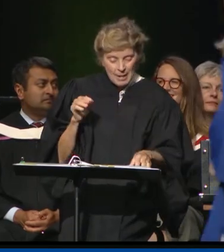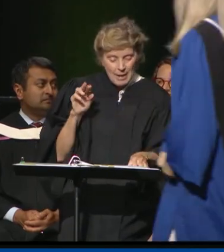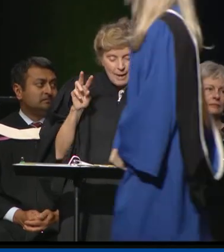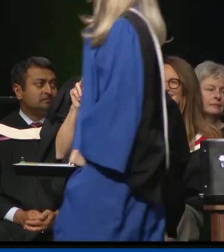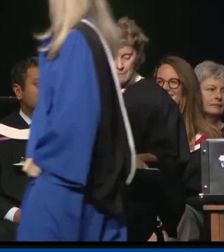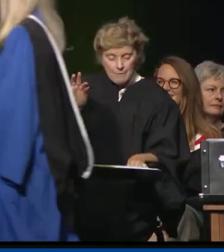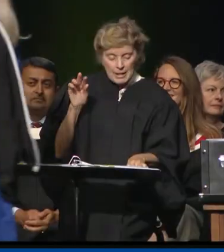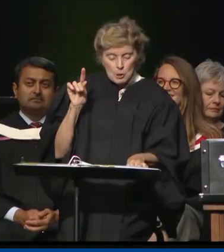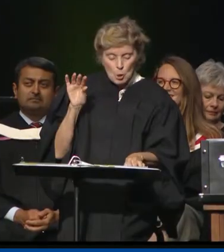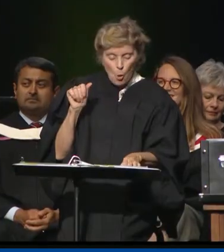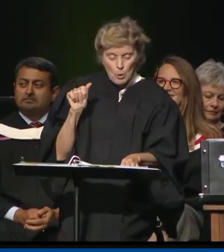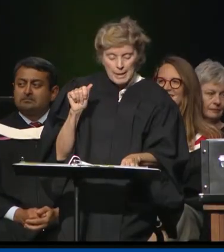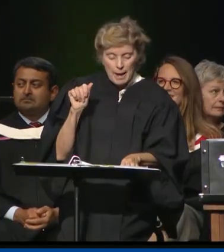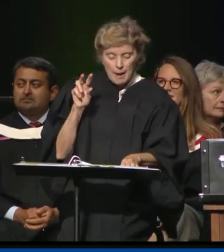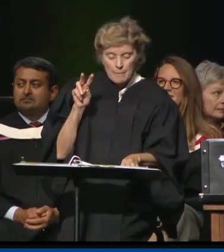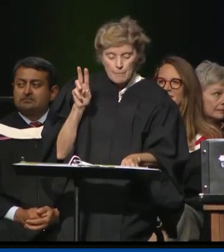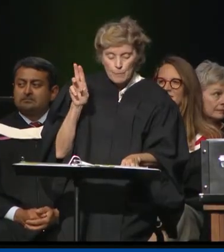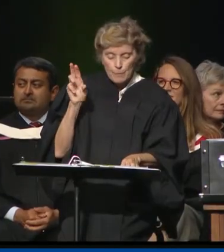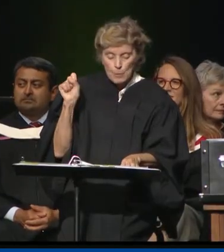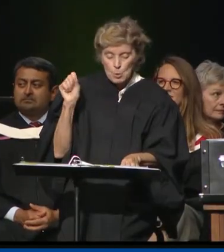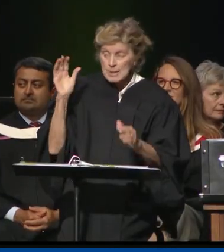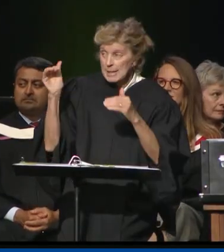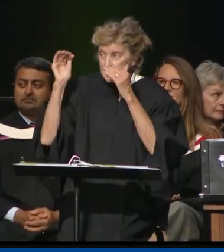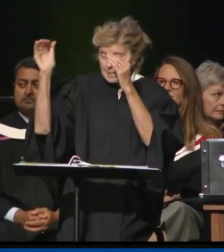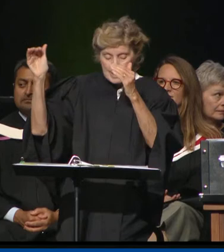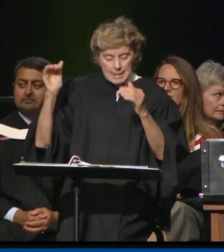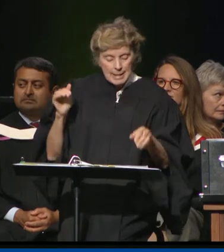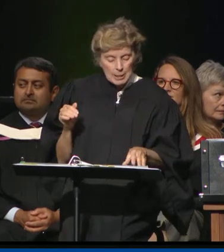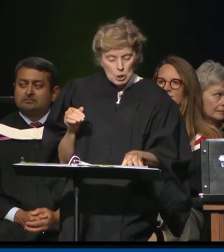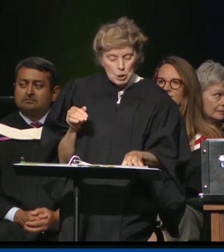Victoria Voos, with distinction.